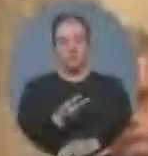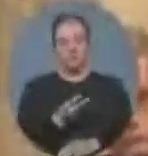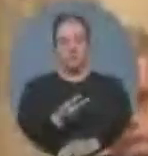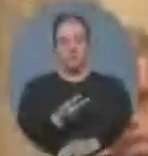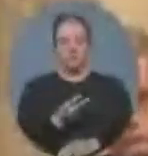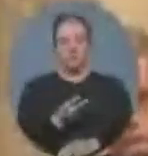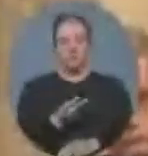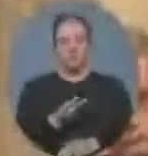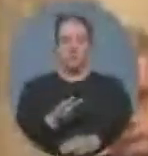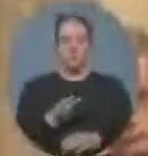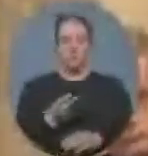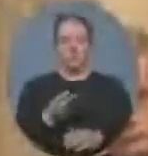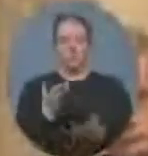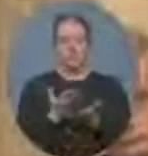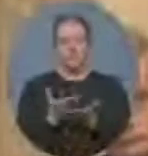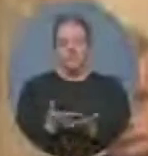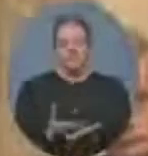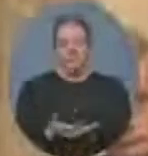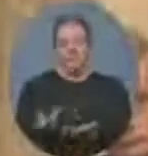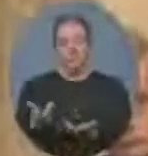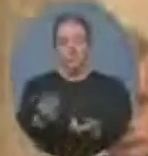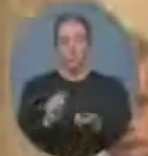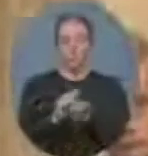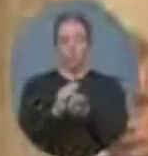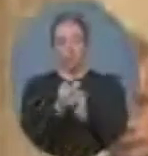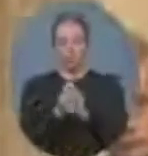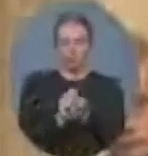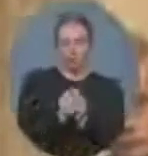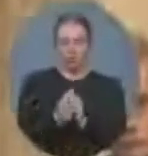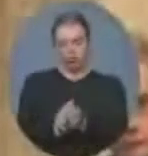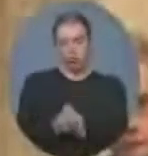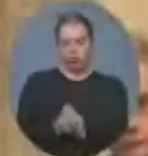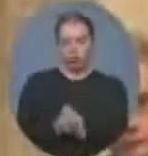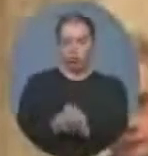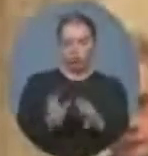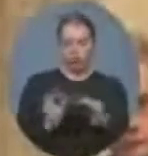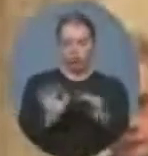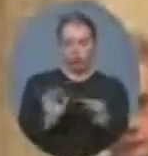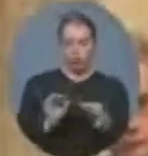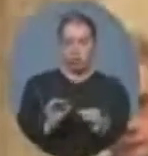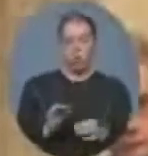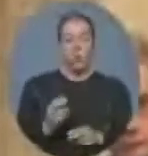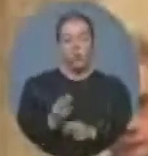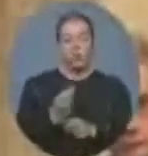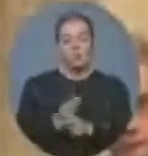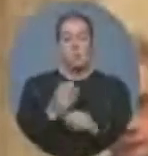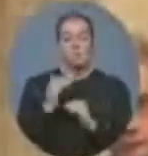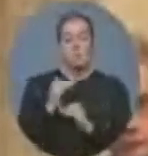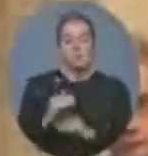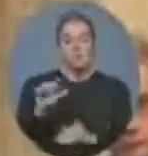is no safe use of asbestos, including Creusotil asbestos. When is the